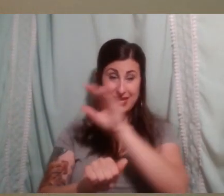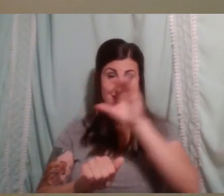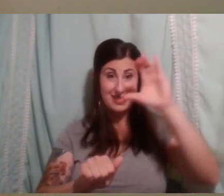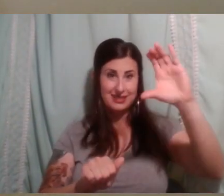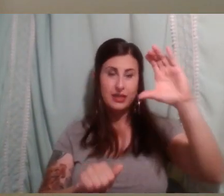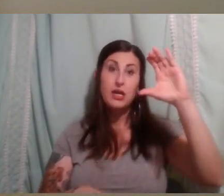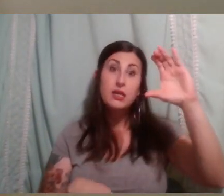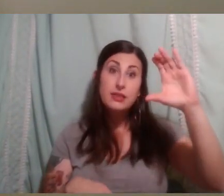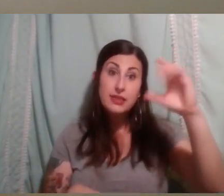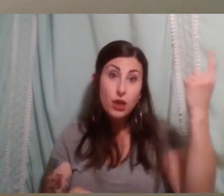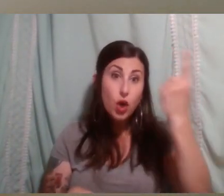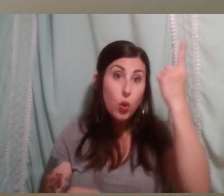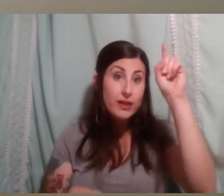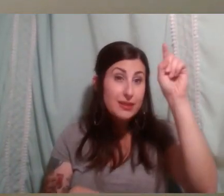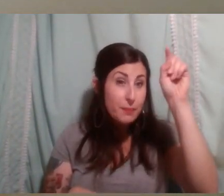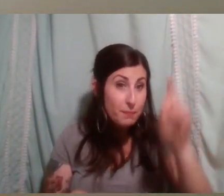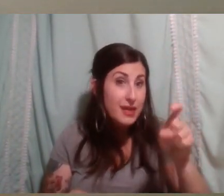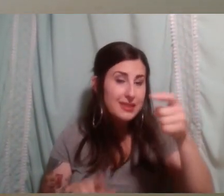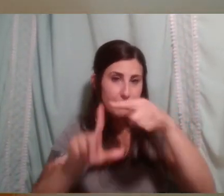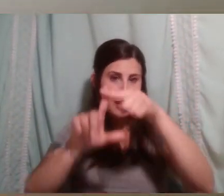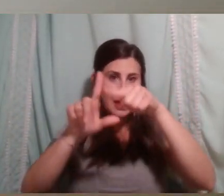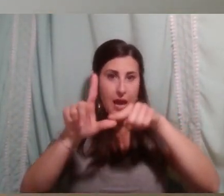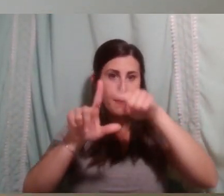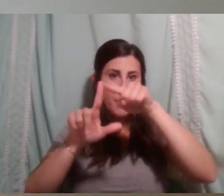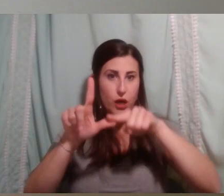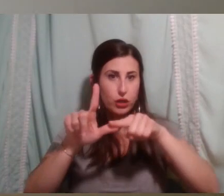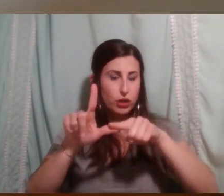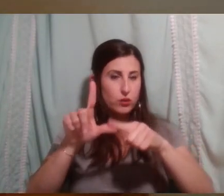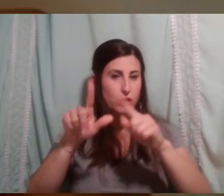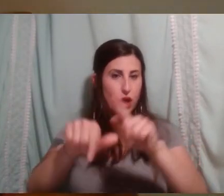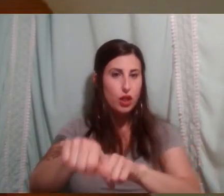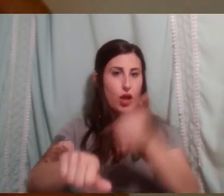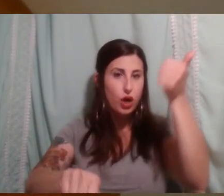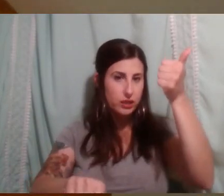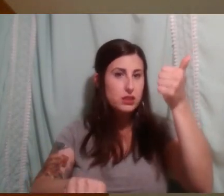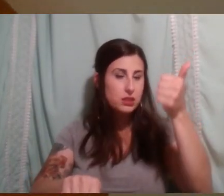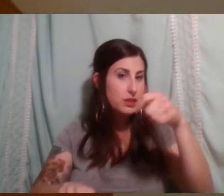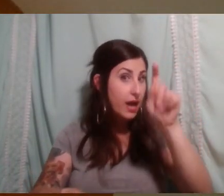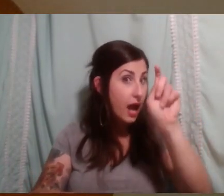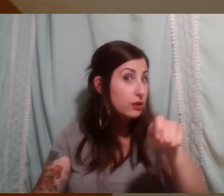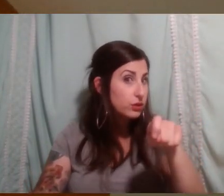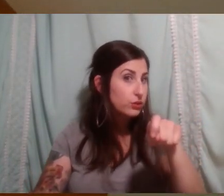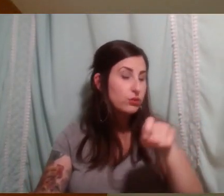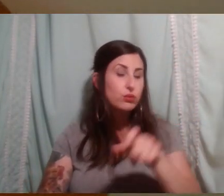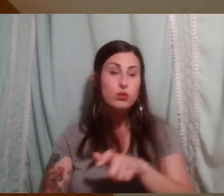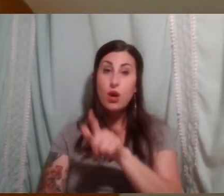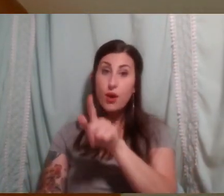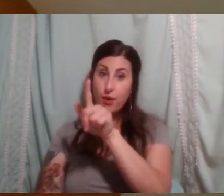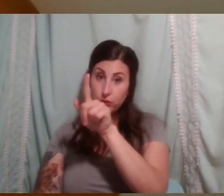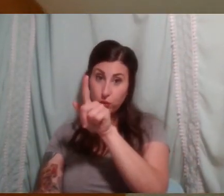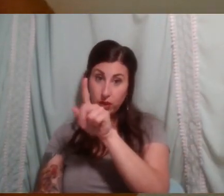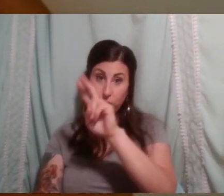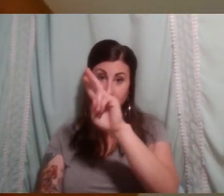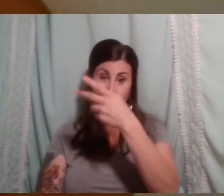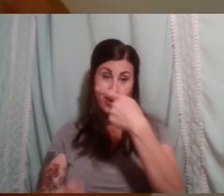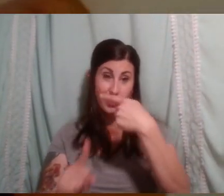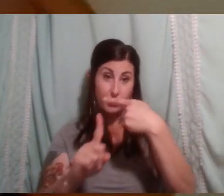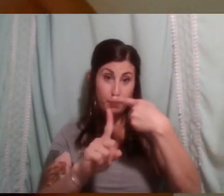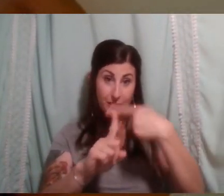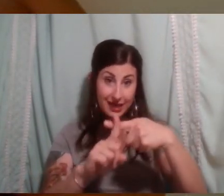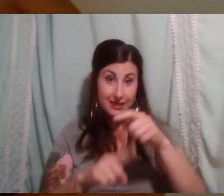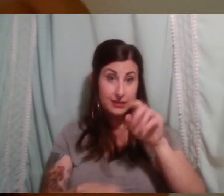c. C always has to be the hypotenuse, the longest side. So I'm going to say 21